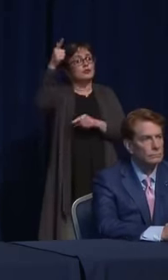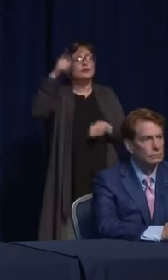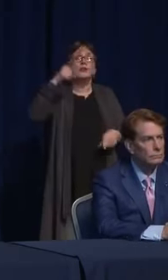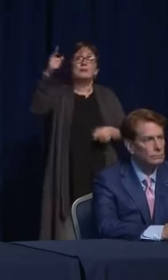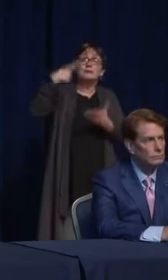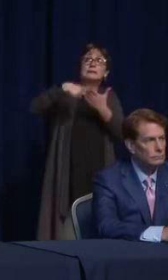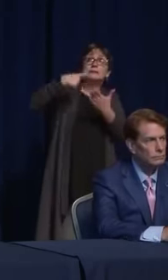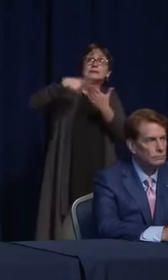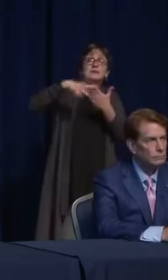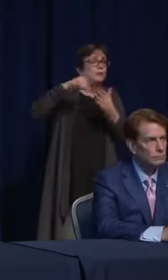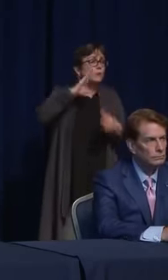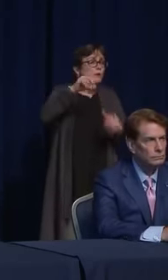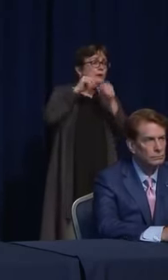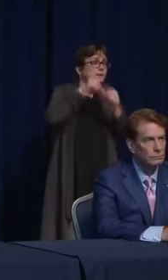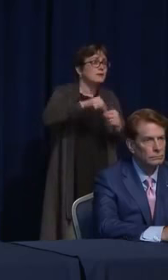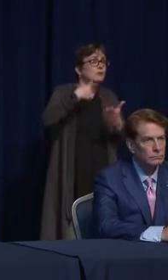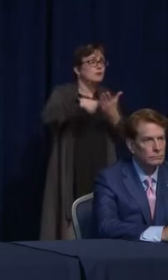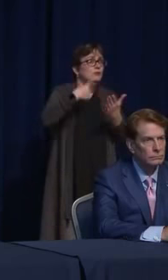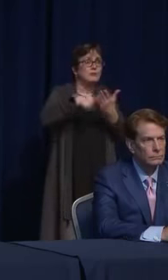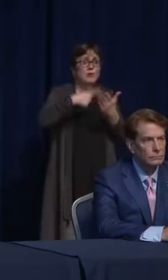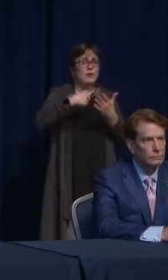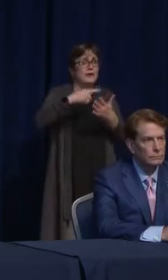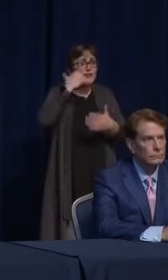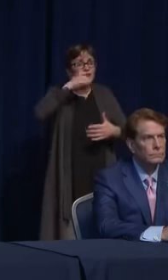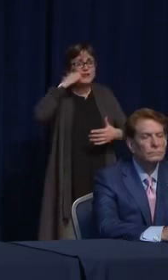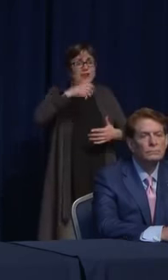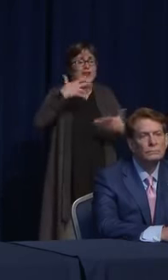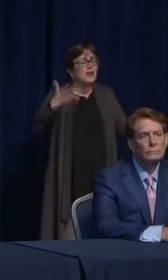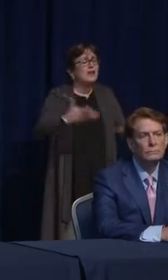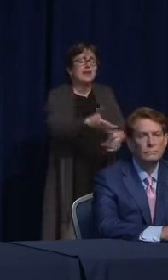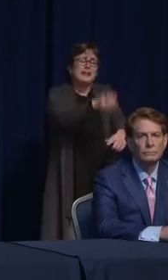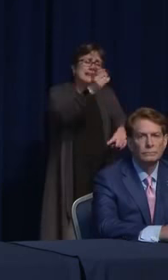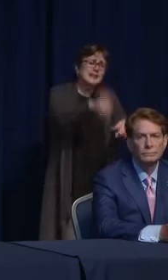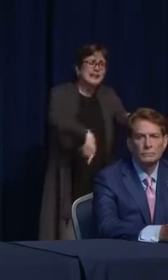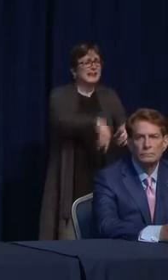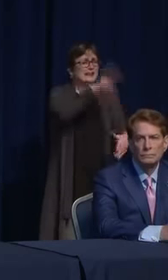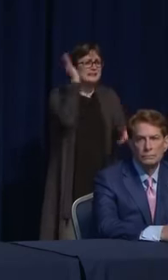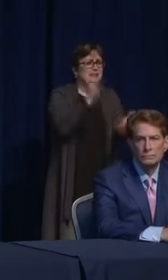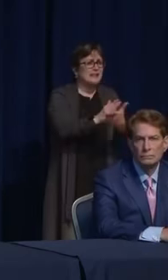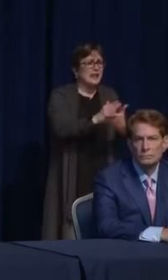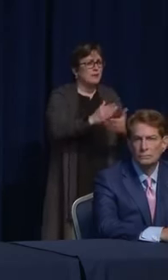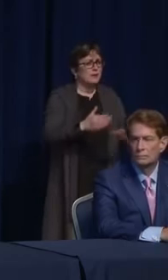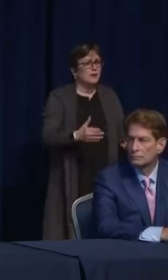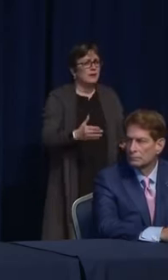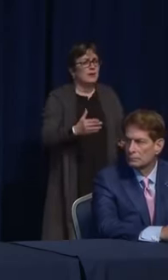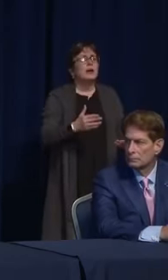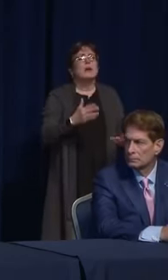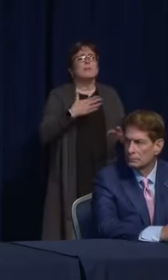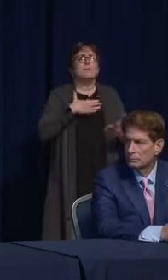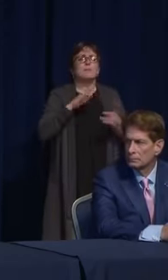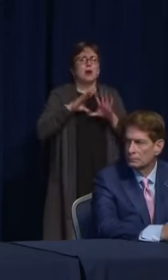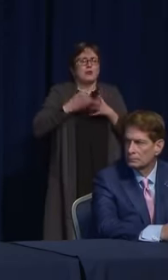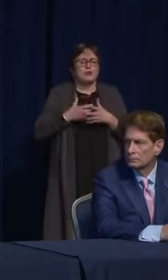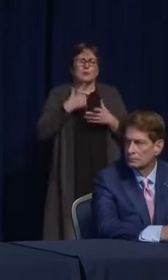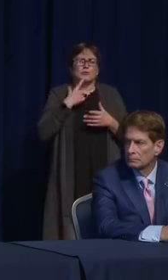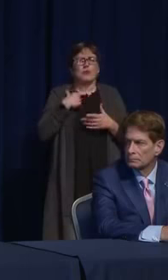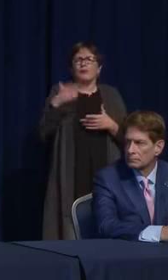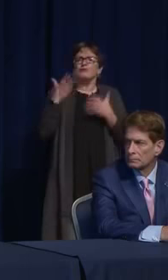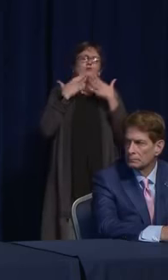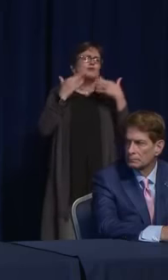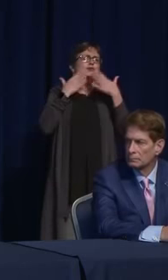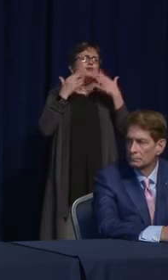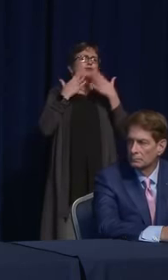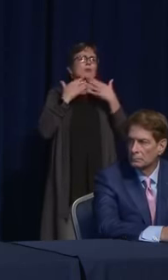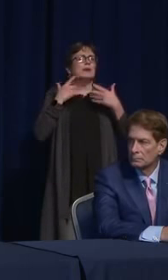weekend. We simply cannot have this. My team told me I was too kind the other day when someone asked me, what about a funeral that's